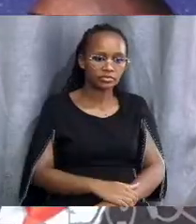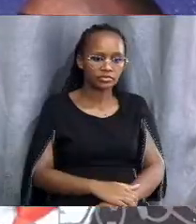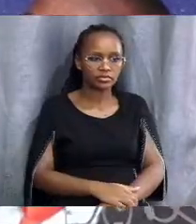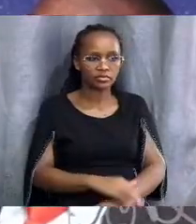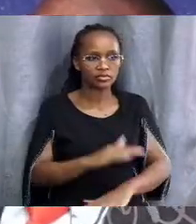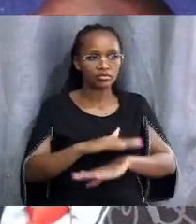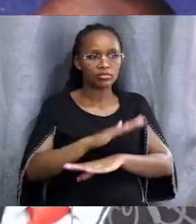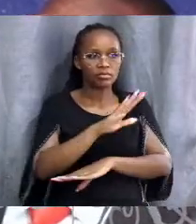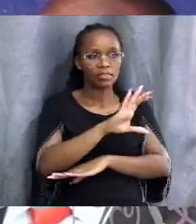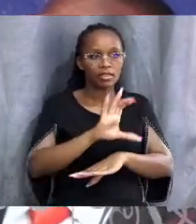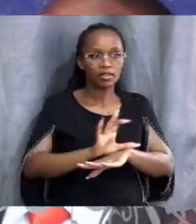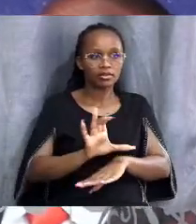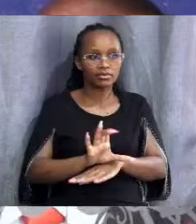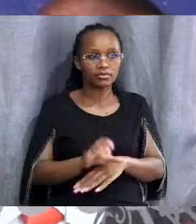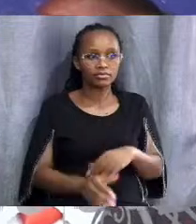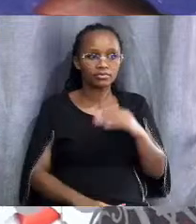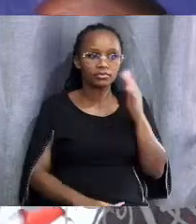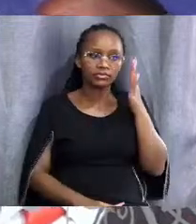Good afternoon, church.